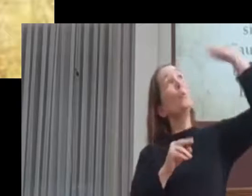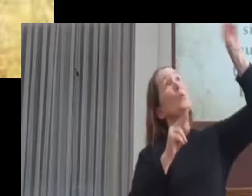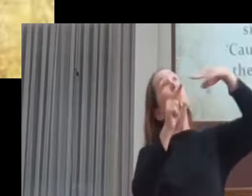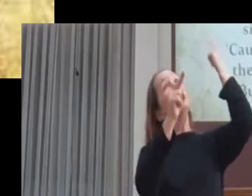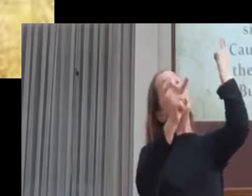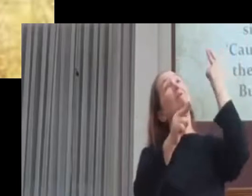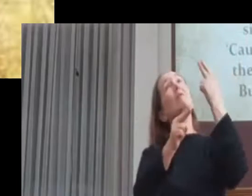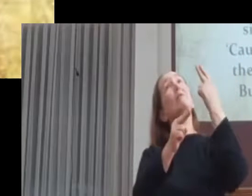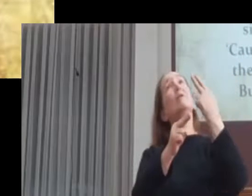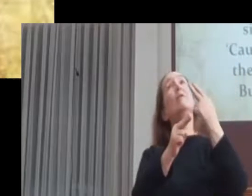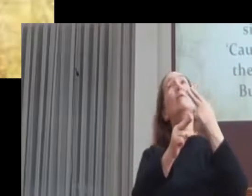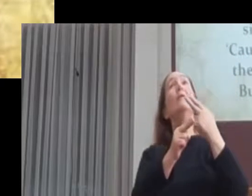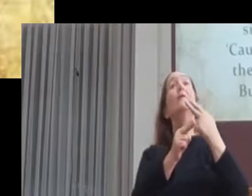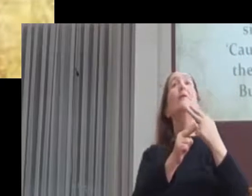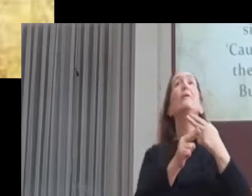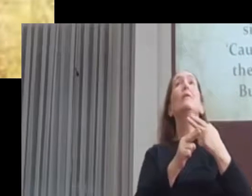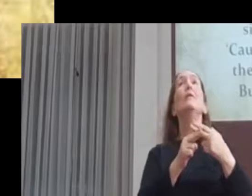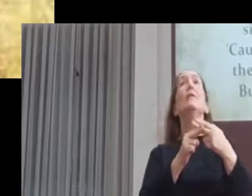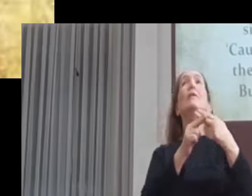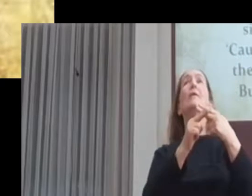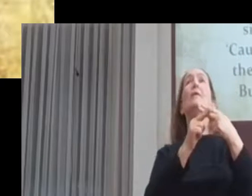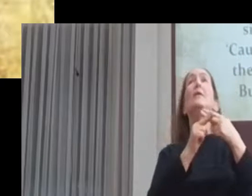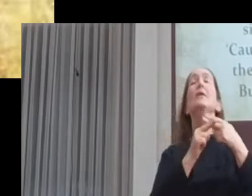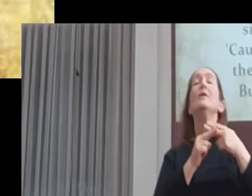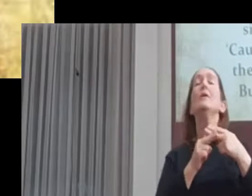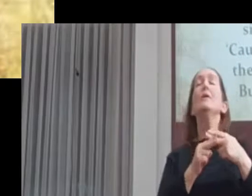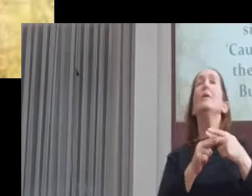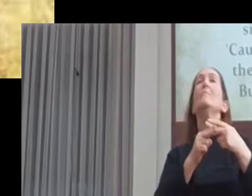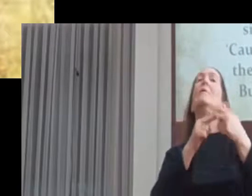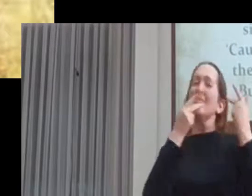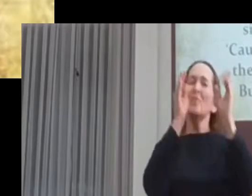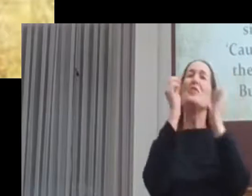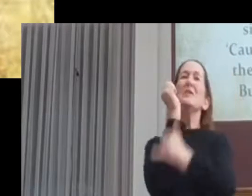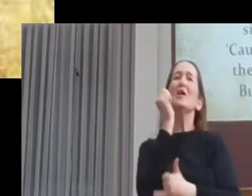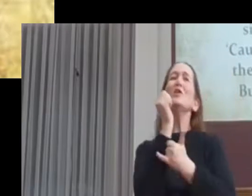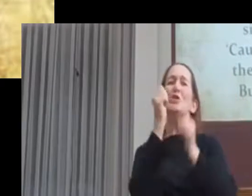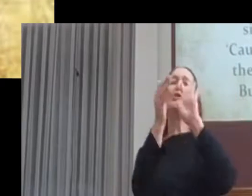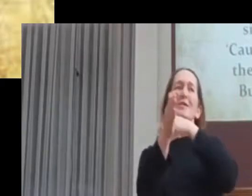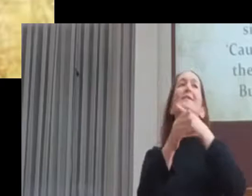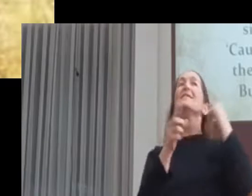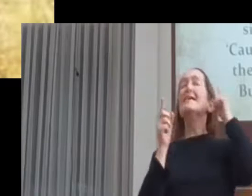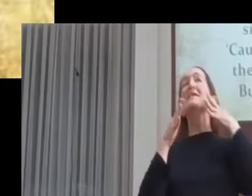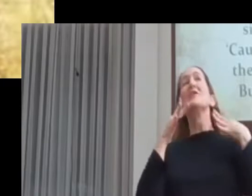name is a shelter like no other. Your